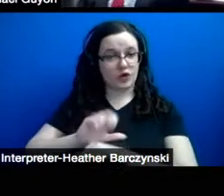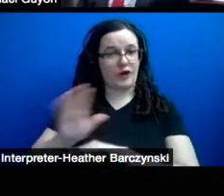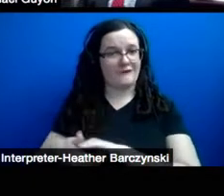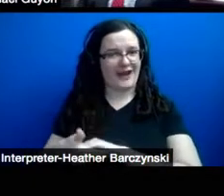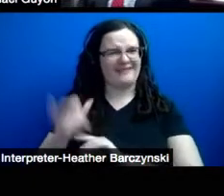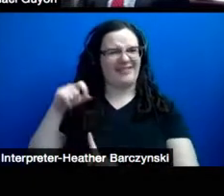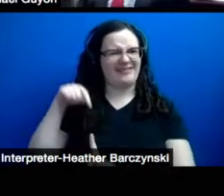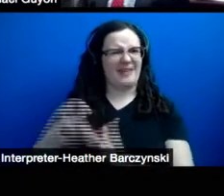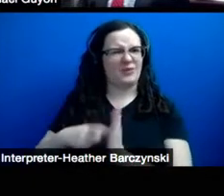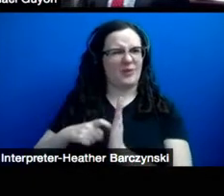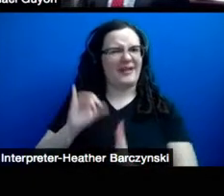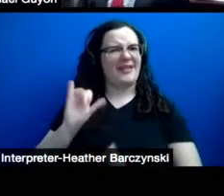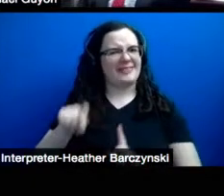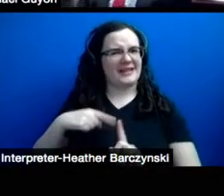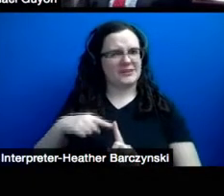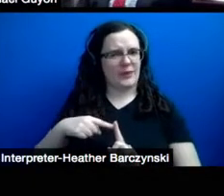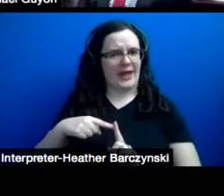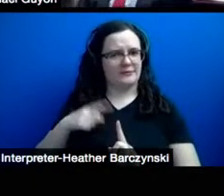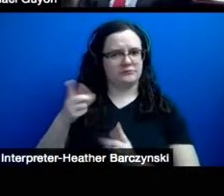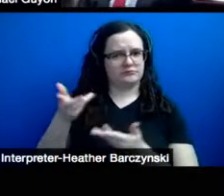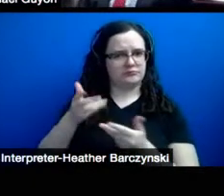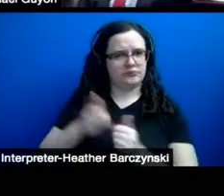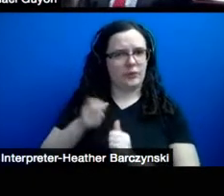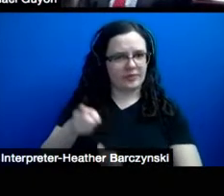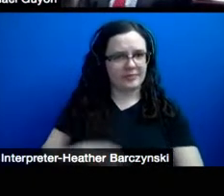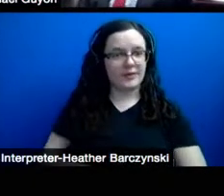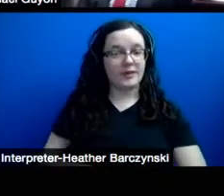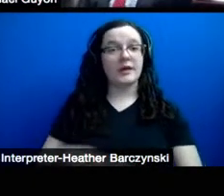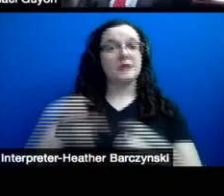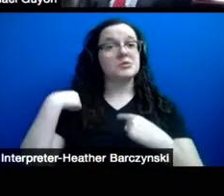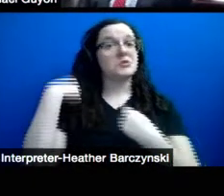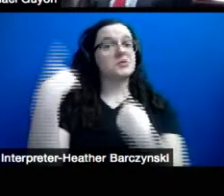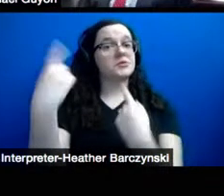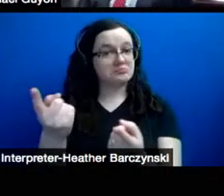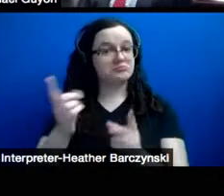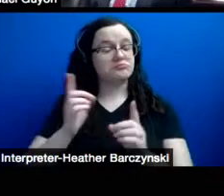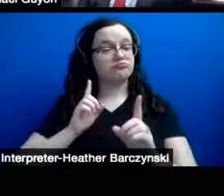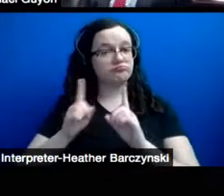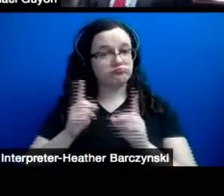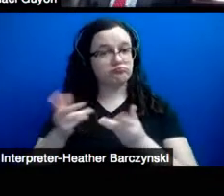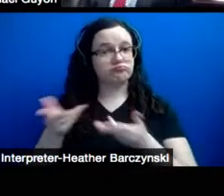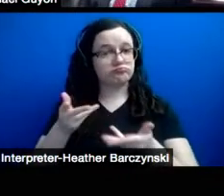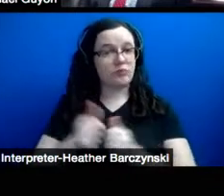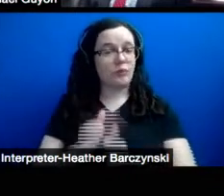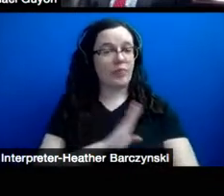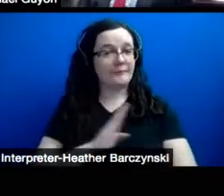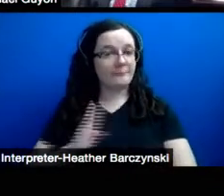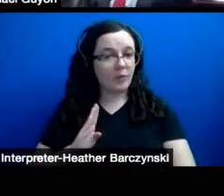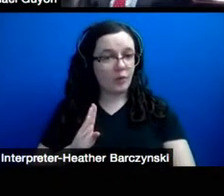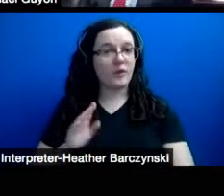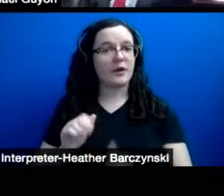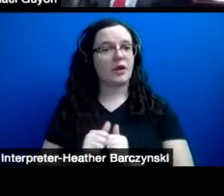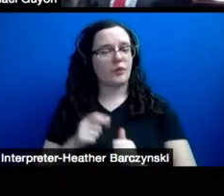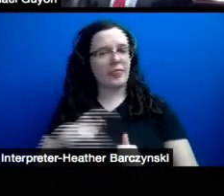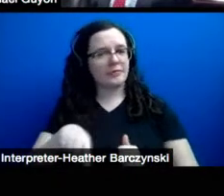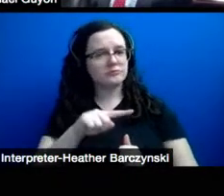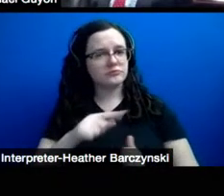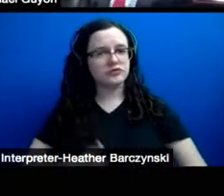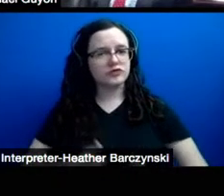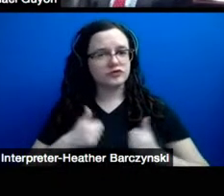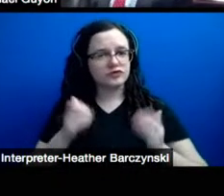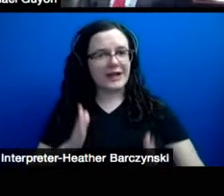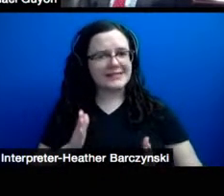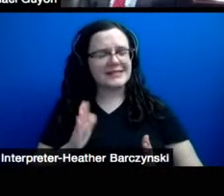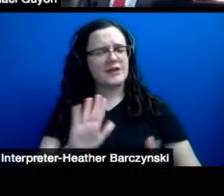that response came in from you. As we've had these conversations, you know, with the board and with residents and getting the